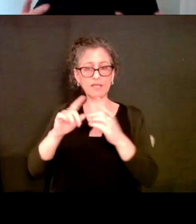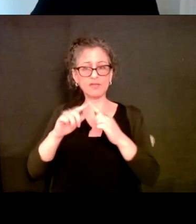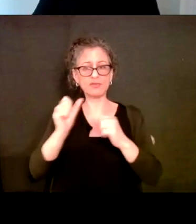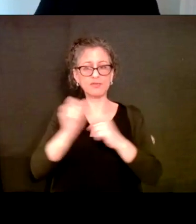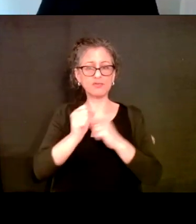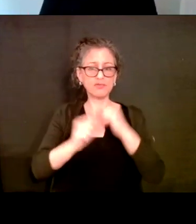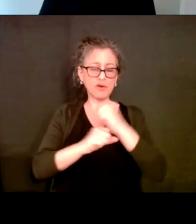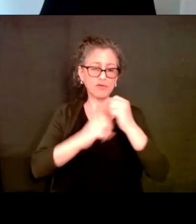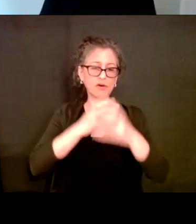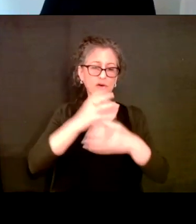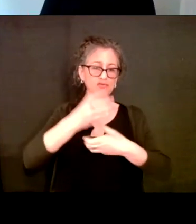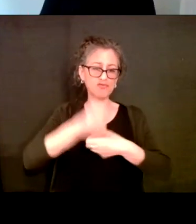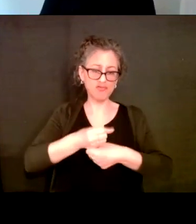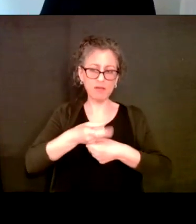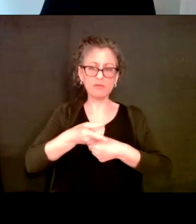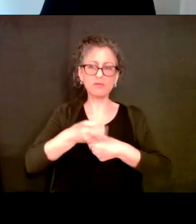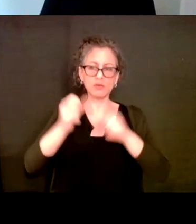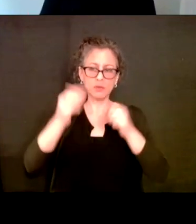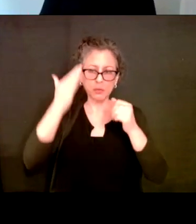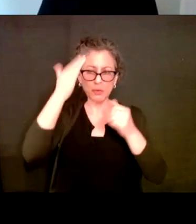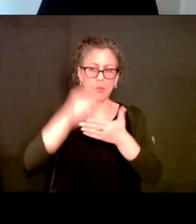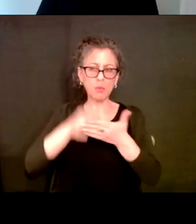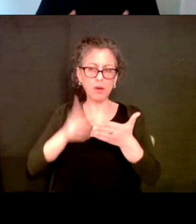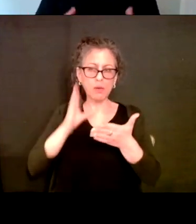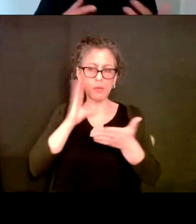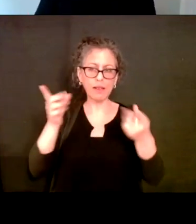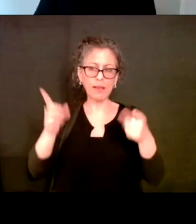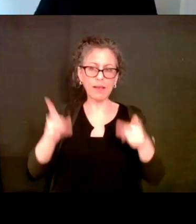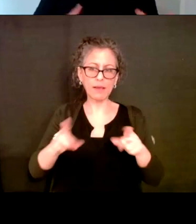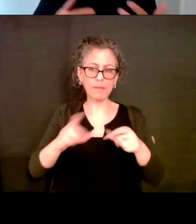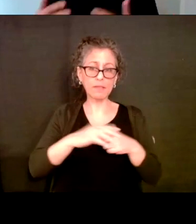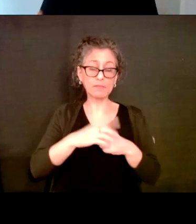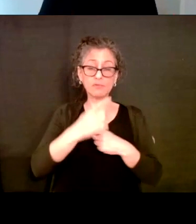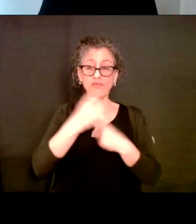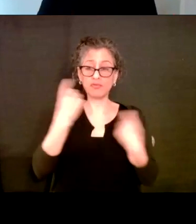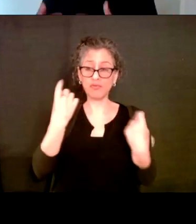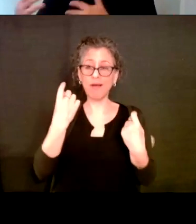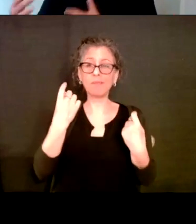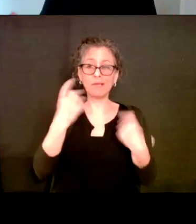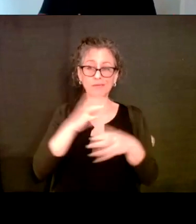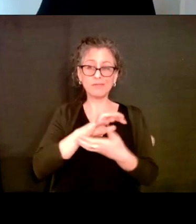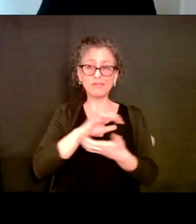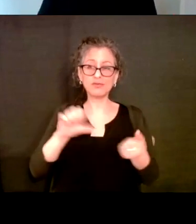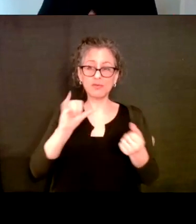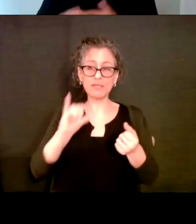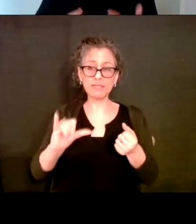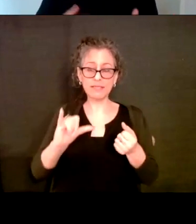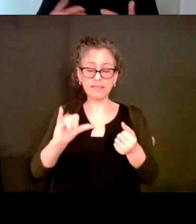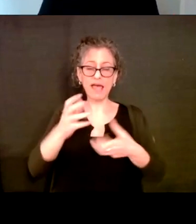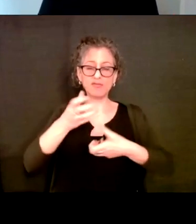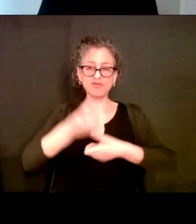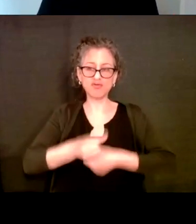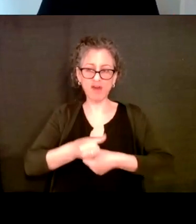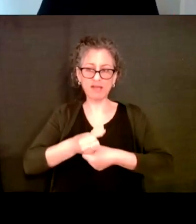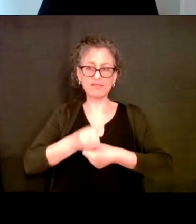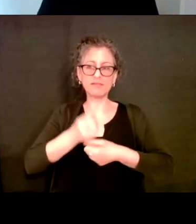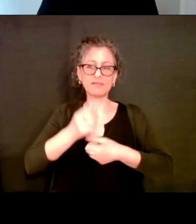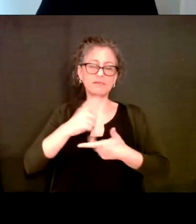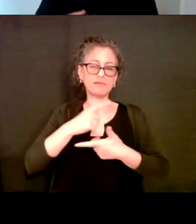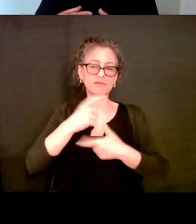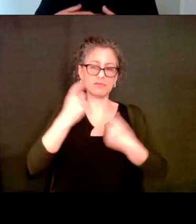and trust. You know what's going to happen. Trauma destroys that sense of trust, that sense of